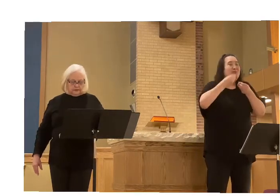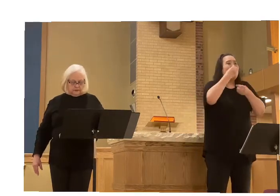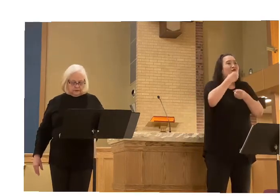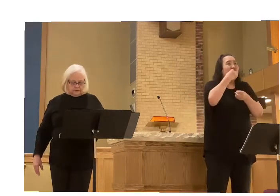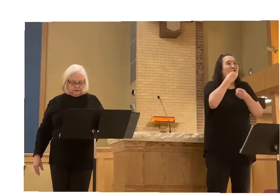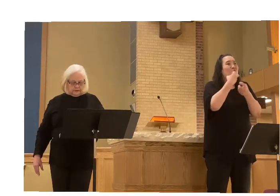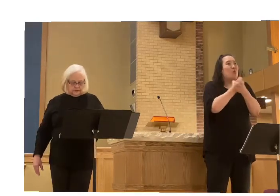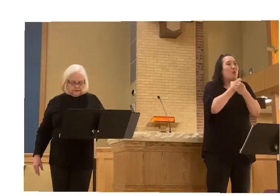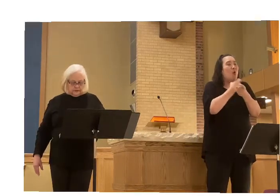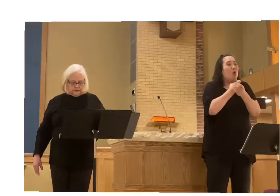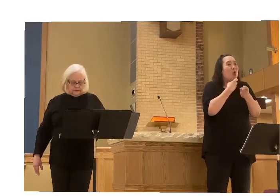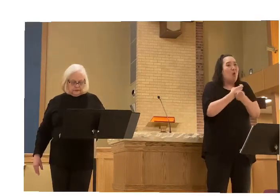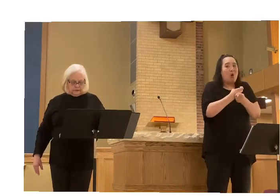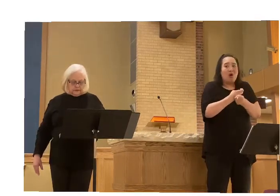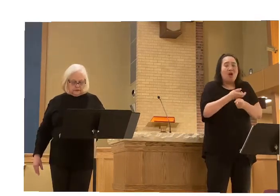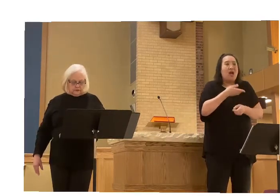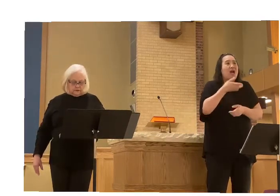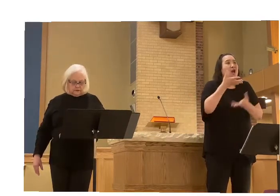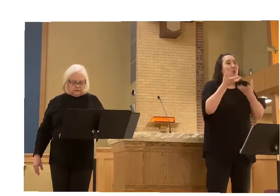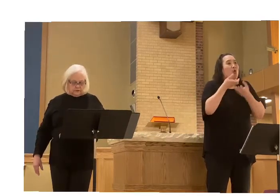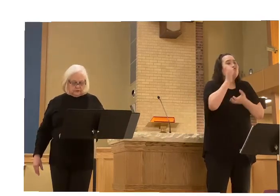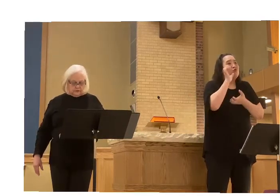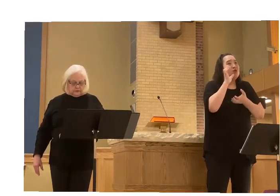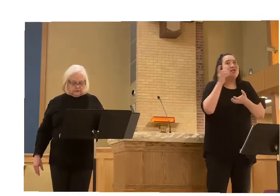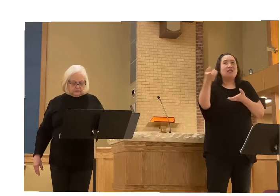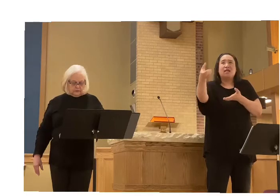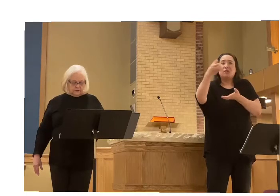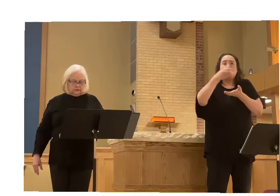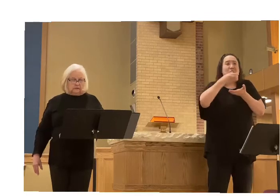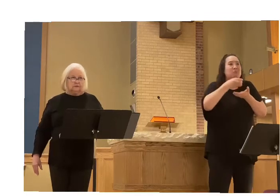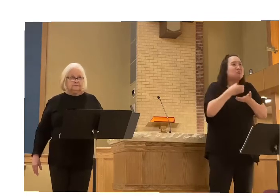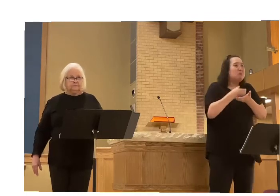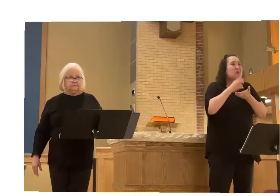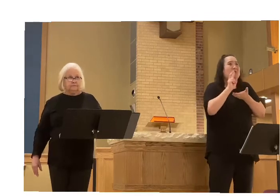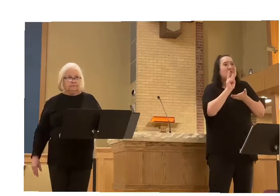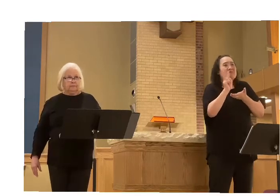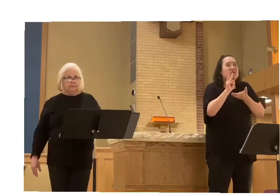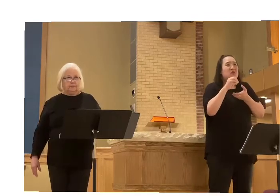my thirst they gave me vinegar to drink.